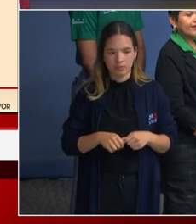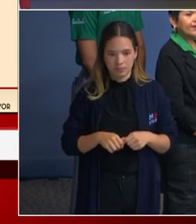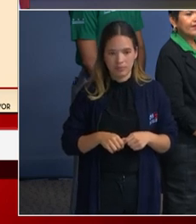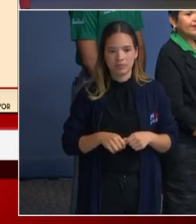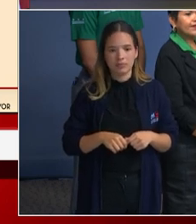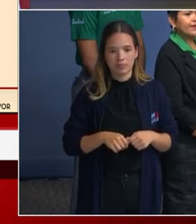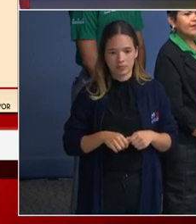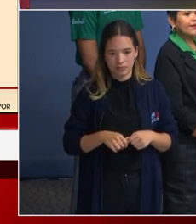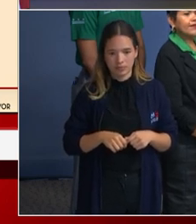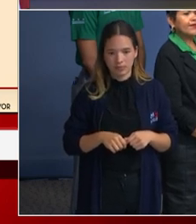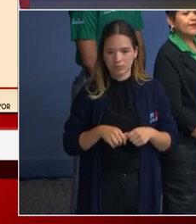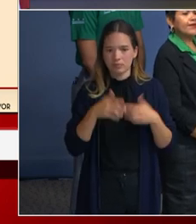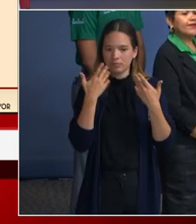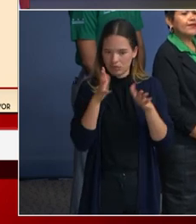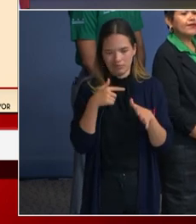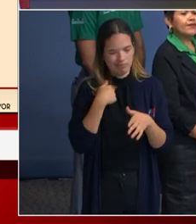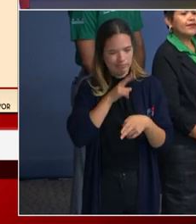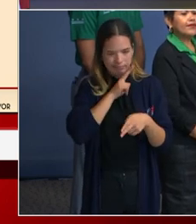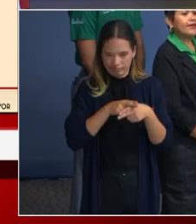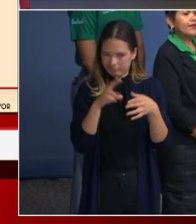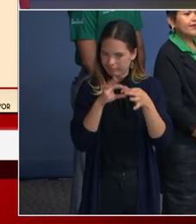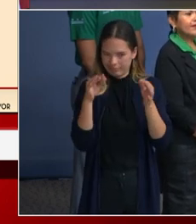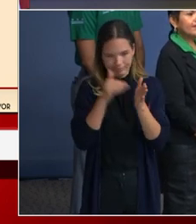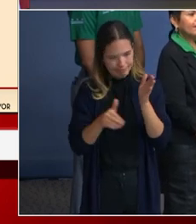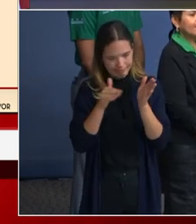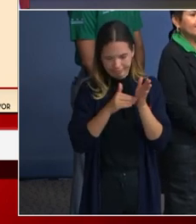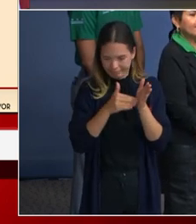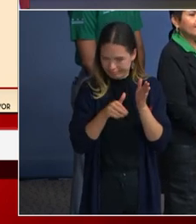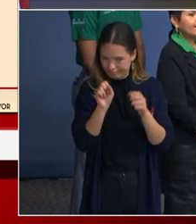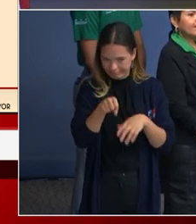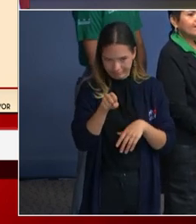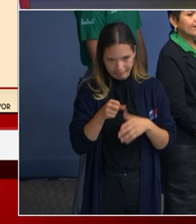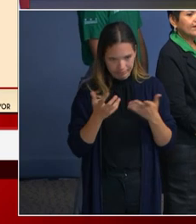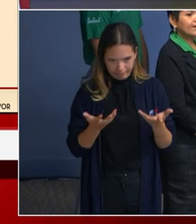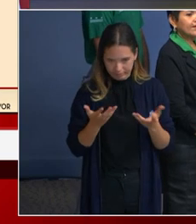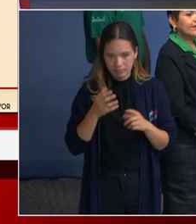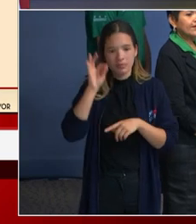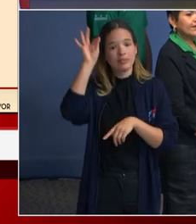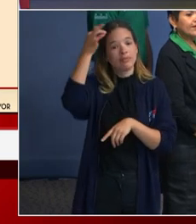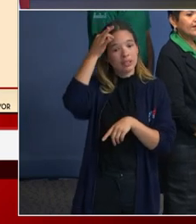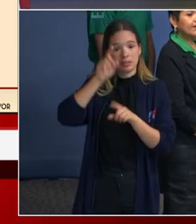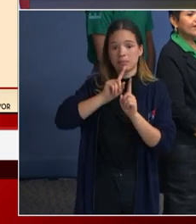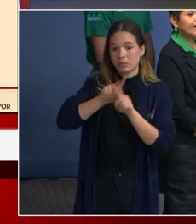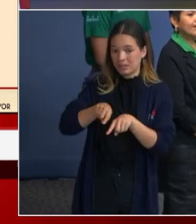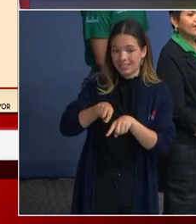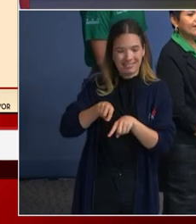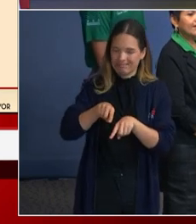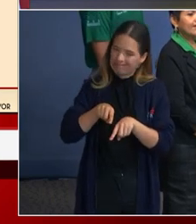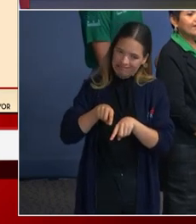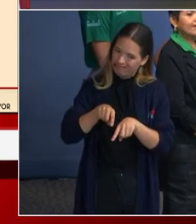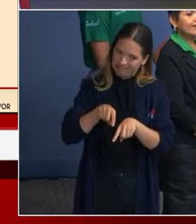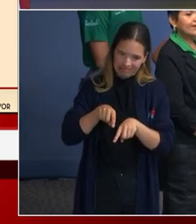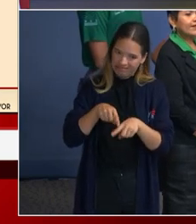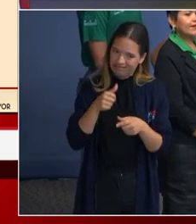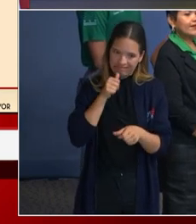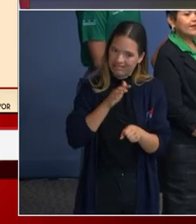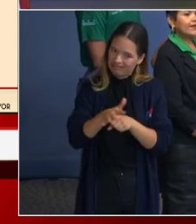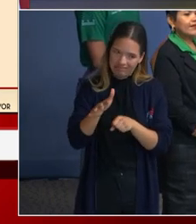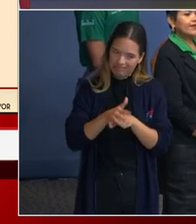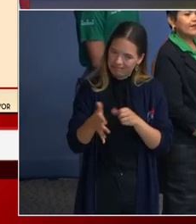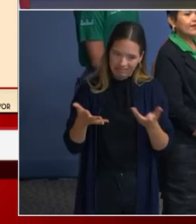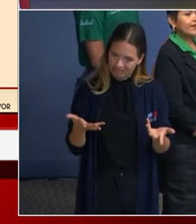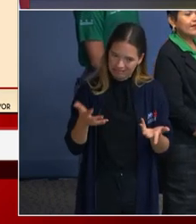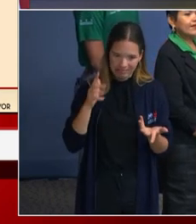federal response, which I think has been lacking in some respects, that the District of